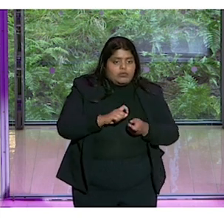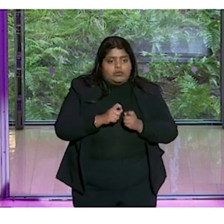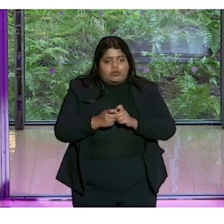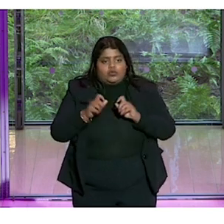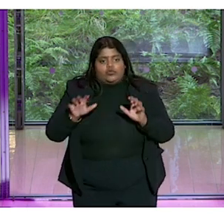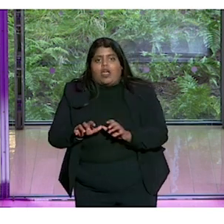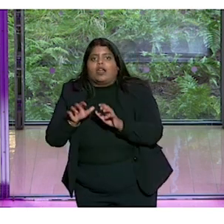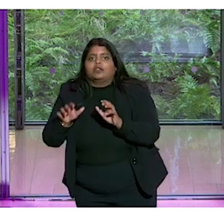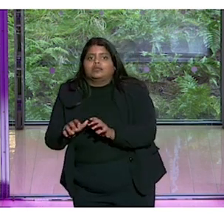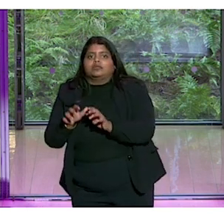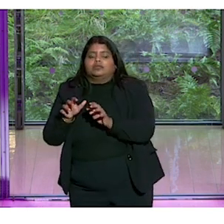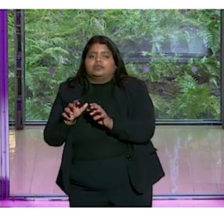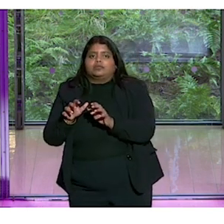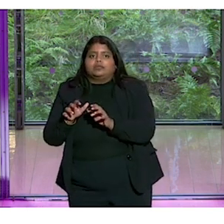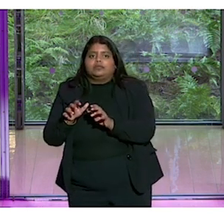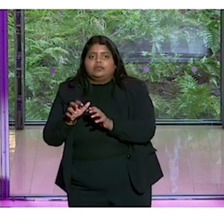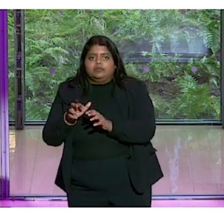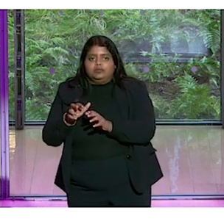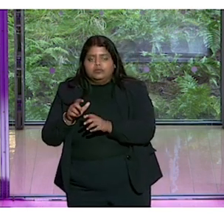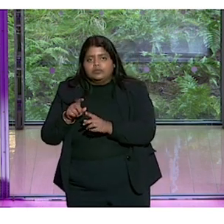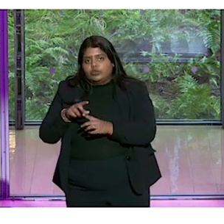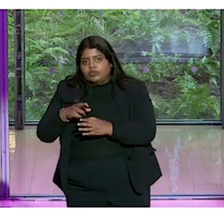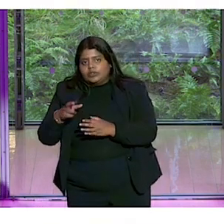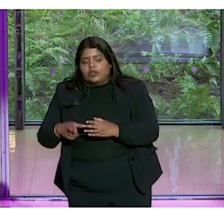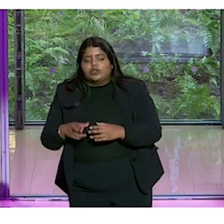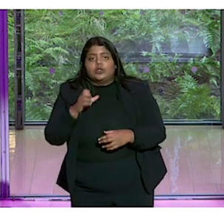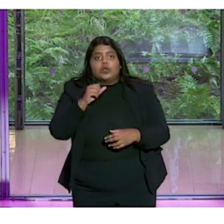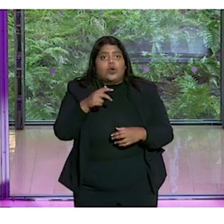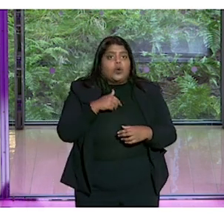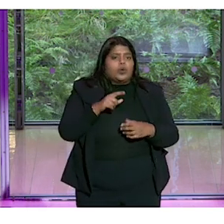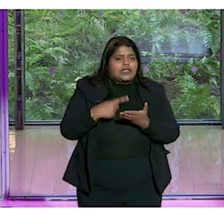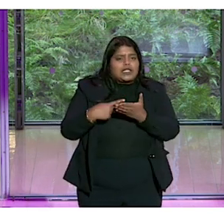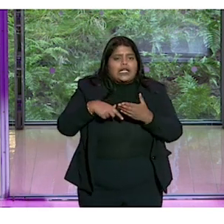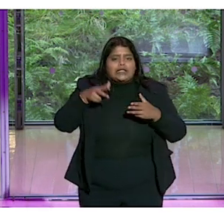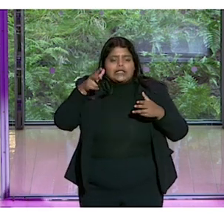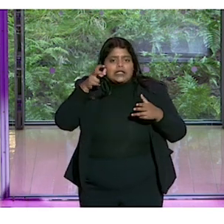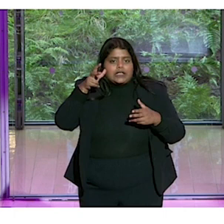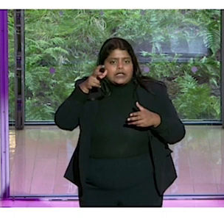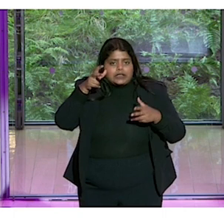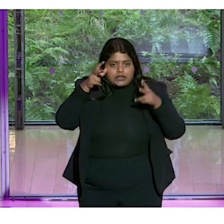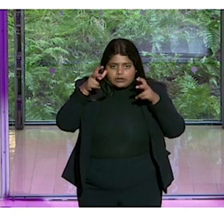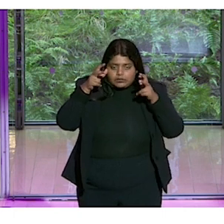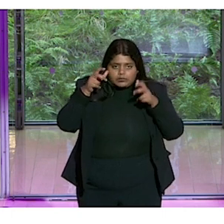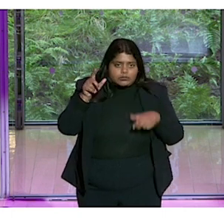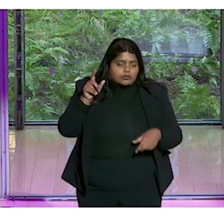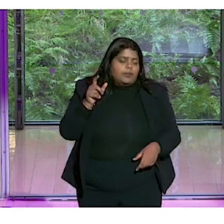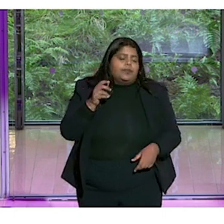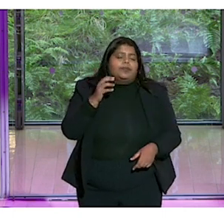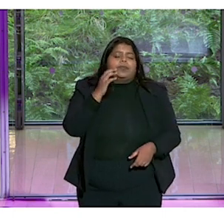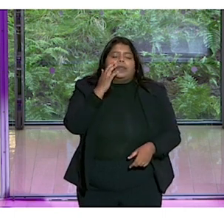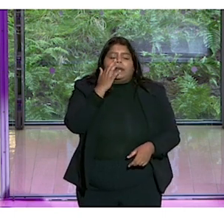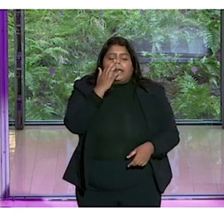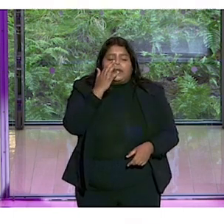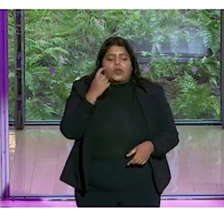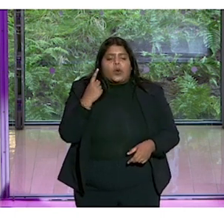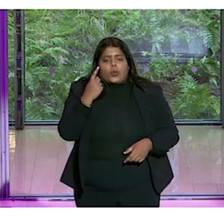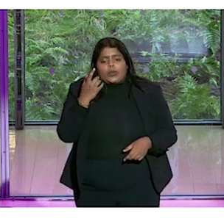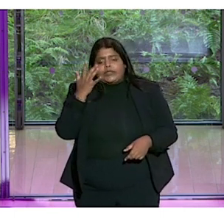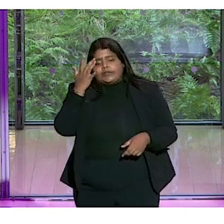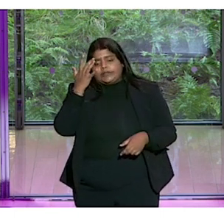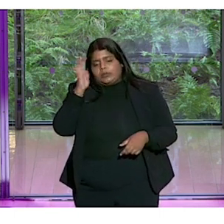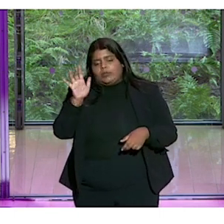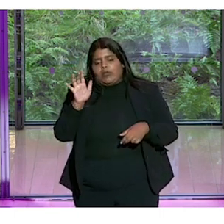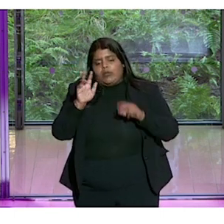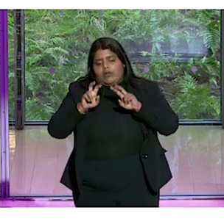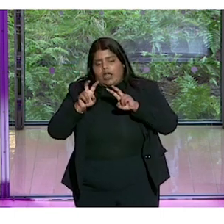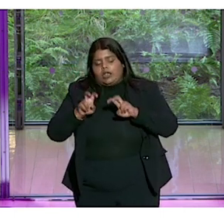And finally, Troy talked about listening, right? A smart question in any analysis you do